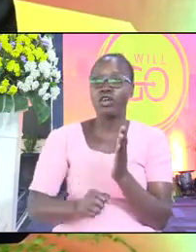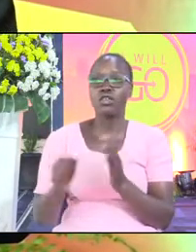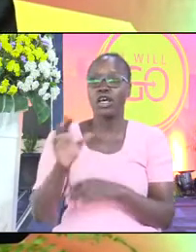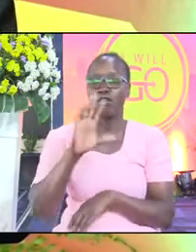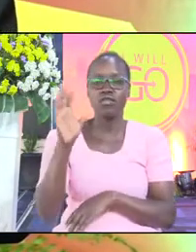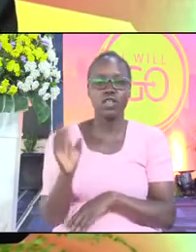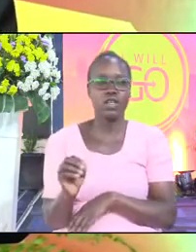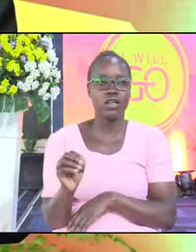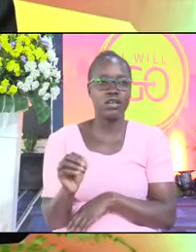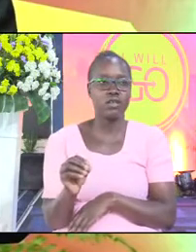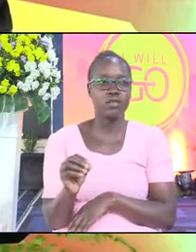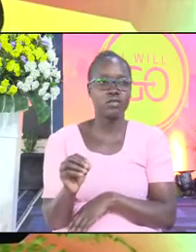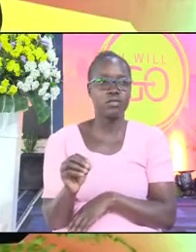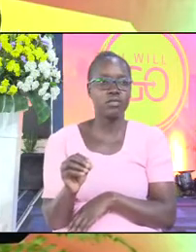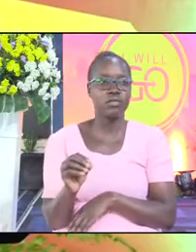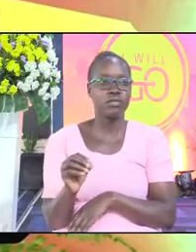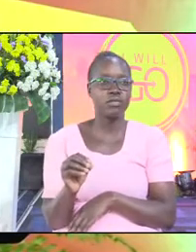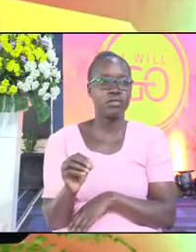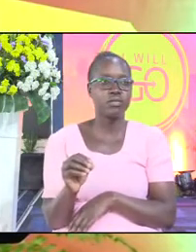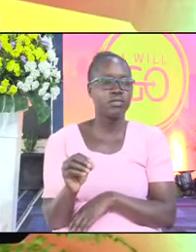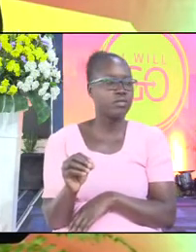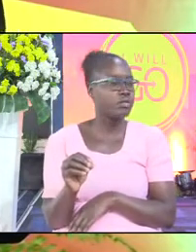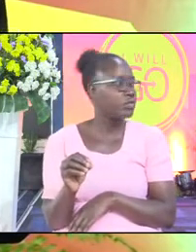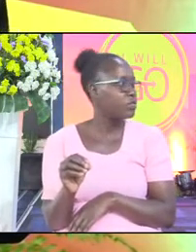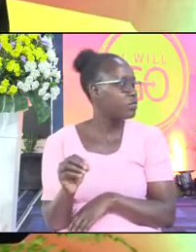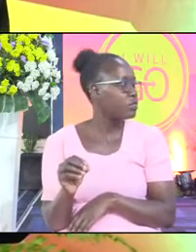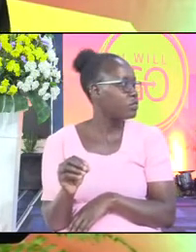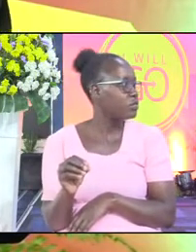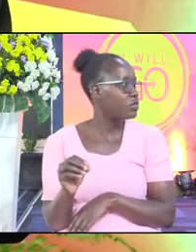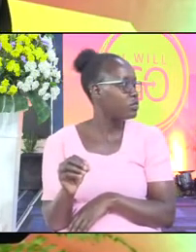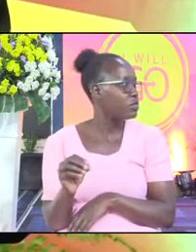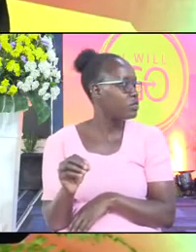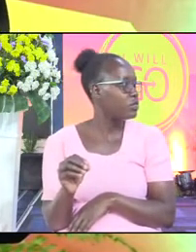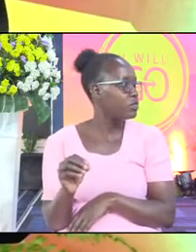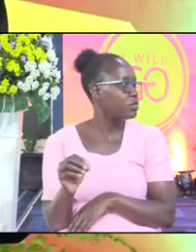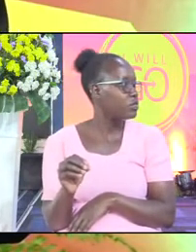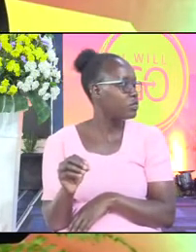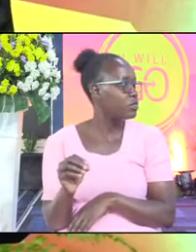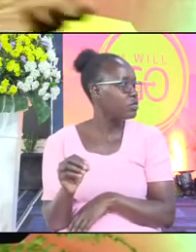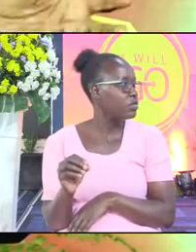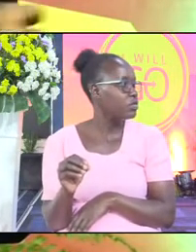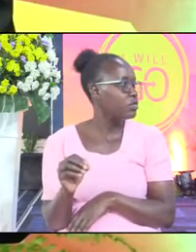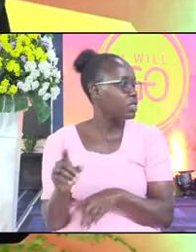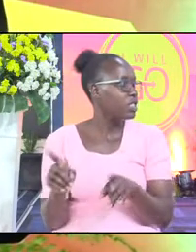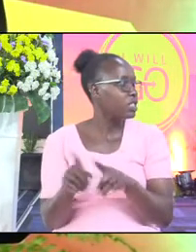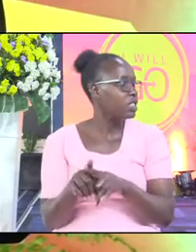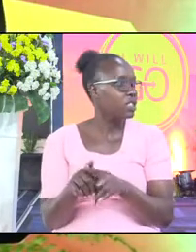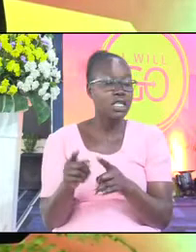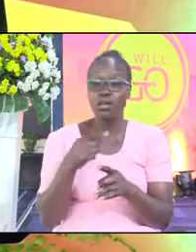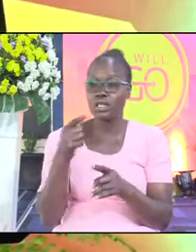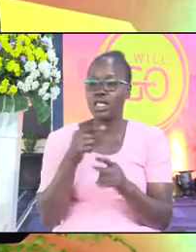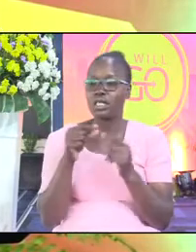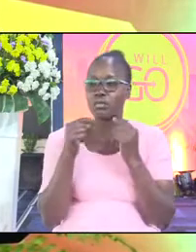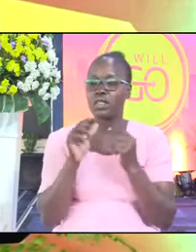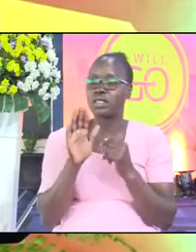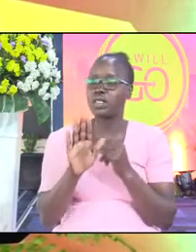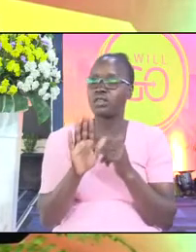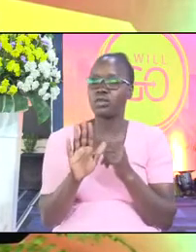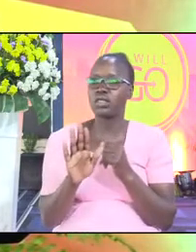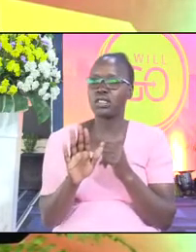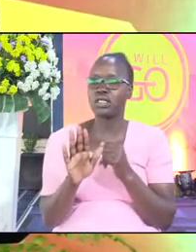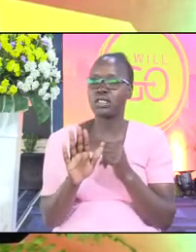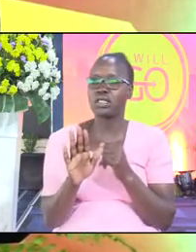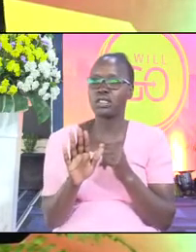Africa. And we have a very vibrant congregation. And as I was telling your pastor, now in